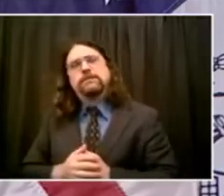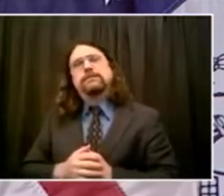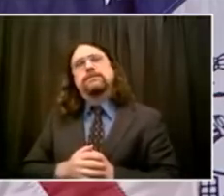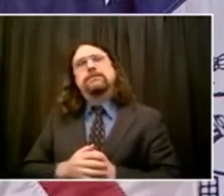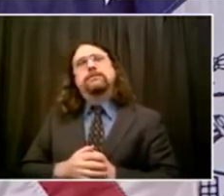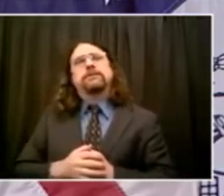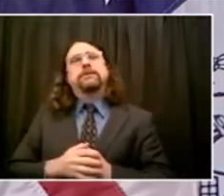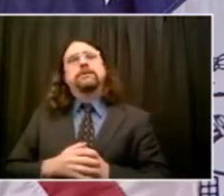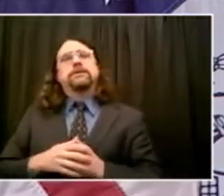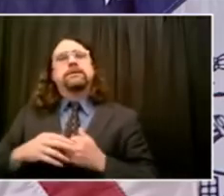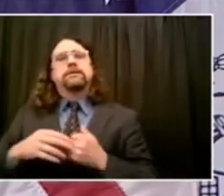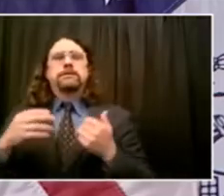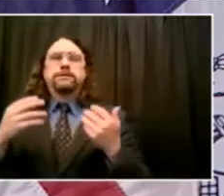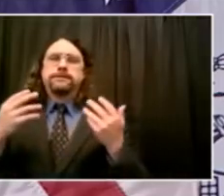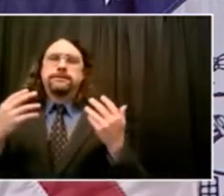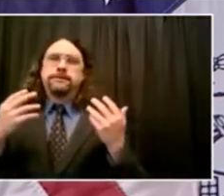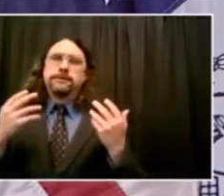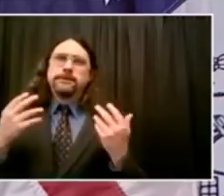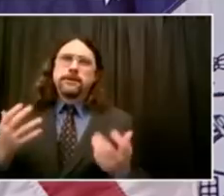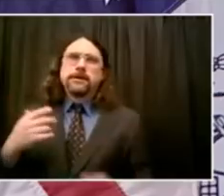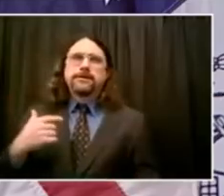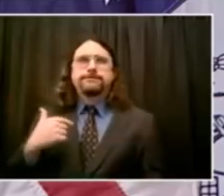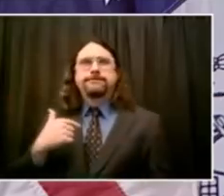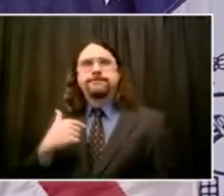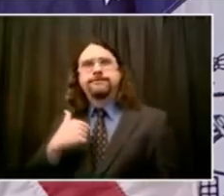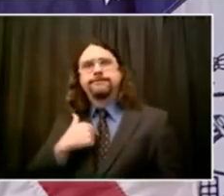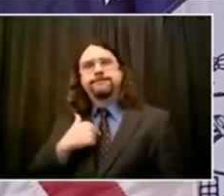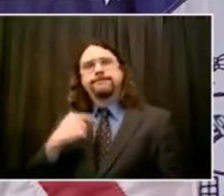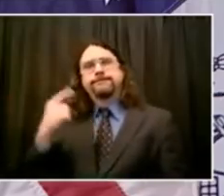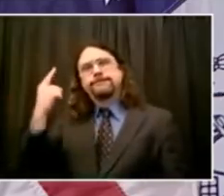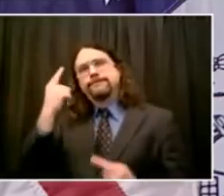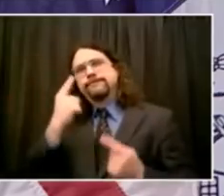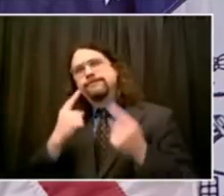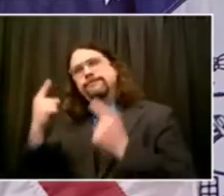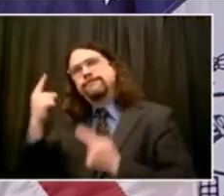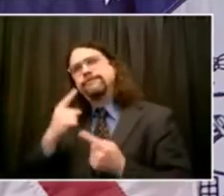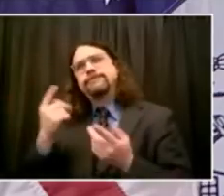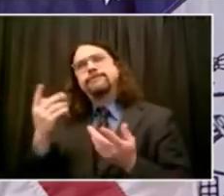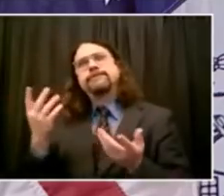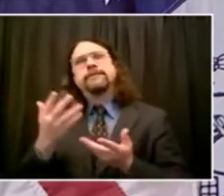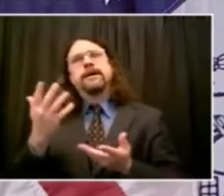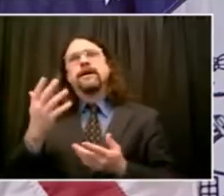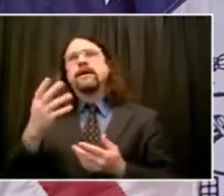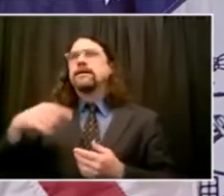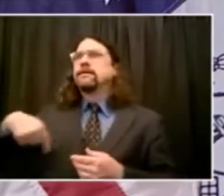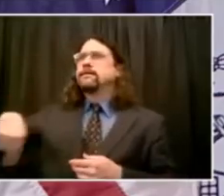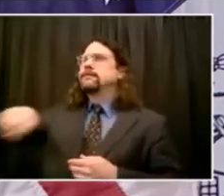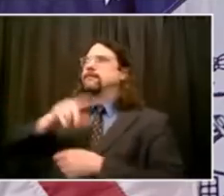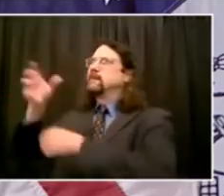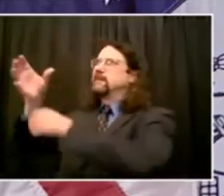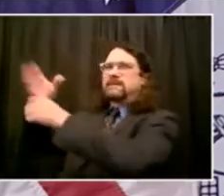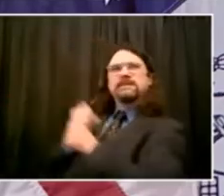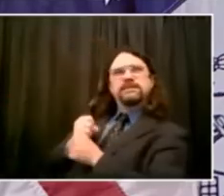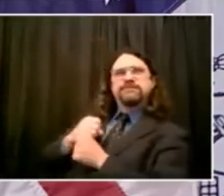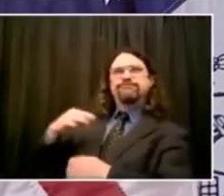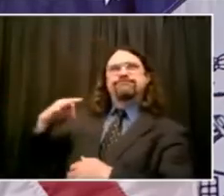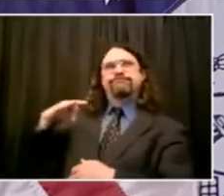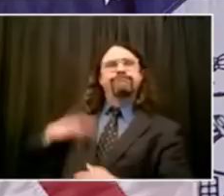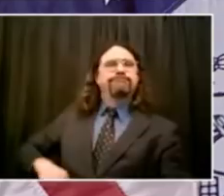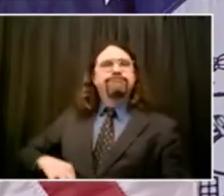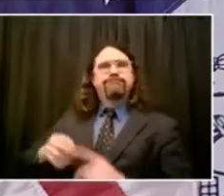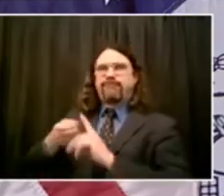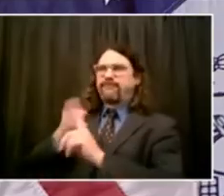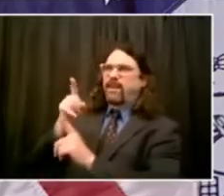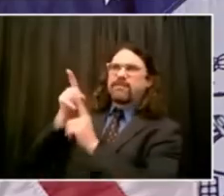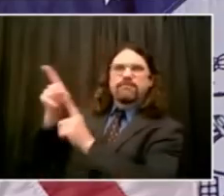us, what they mean to us, and what we owe to them. What we owe to them in terms of making sure